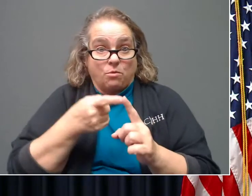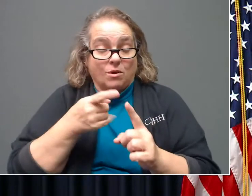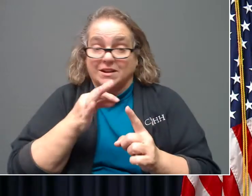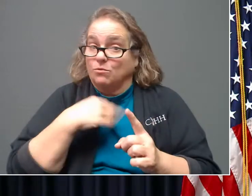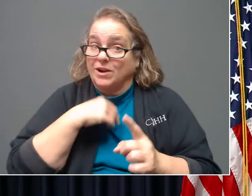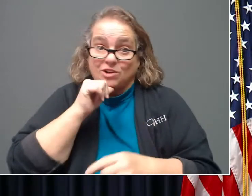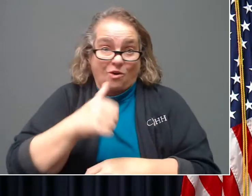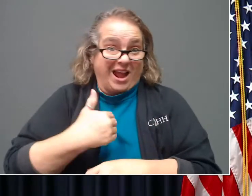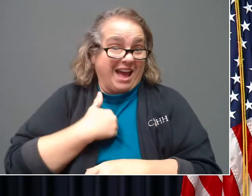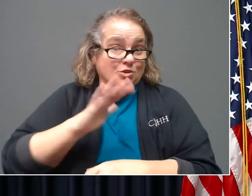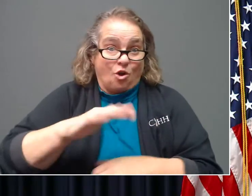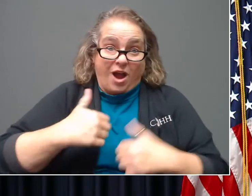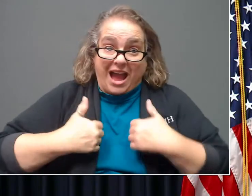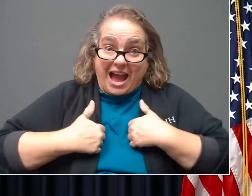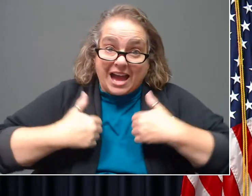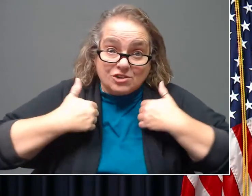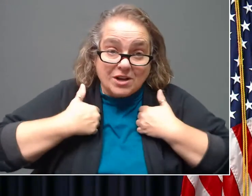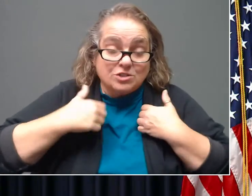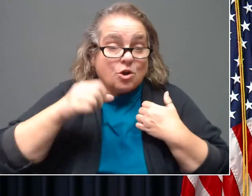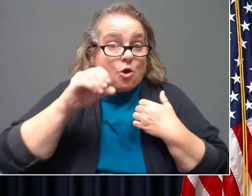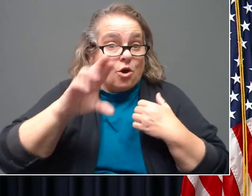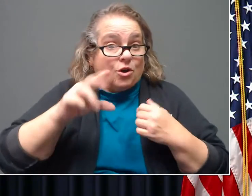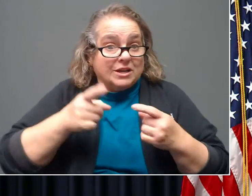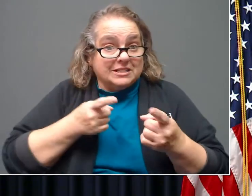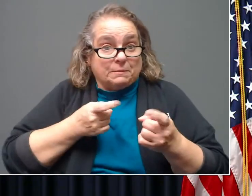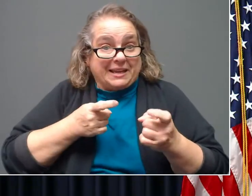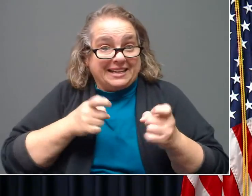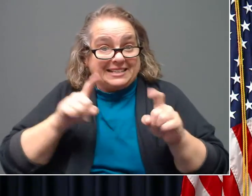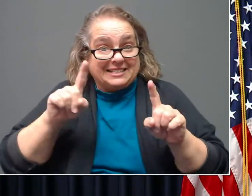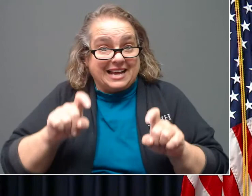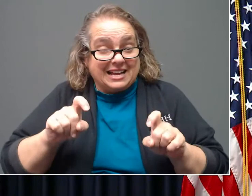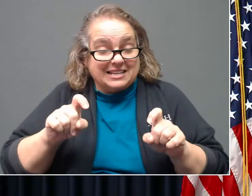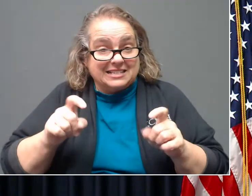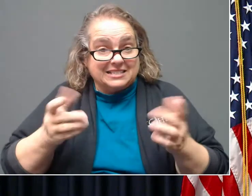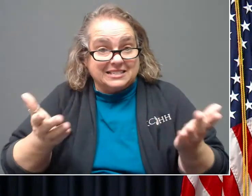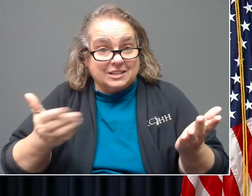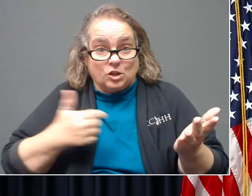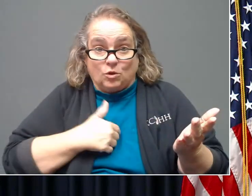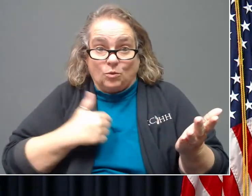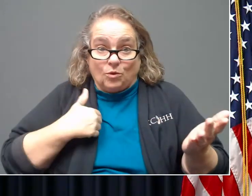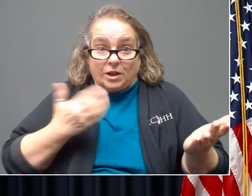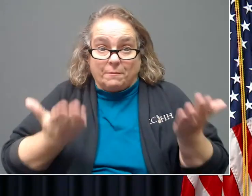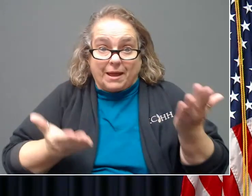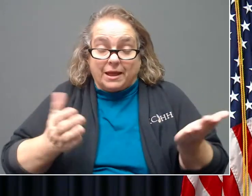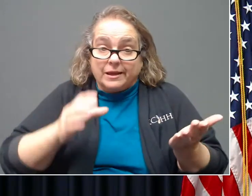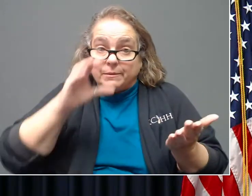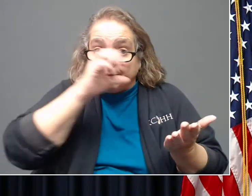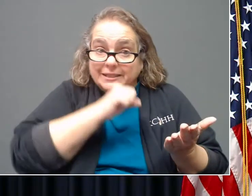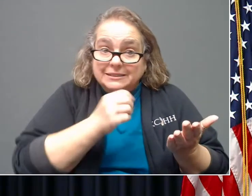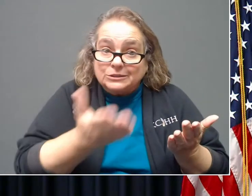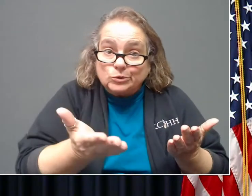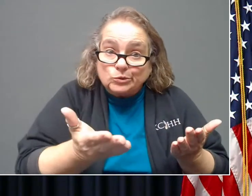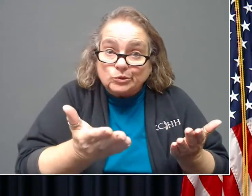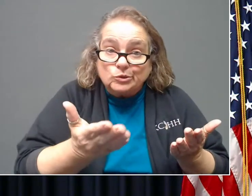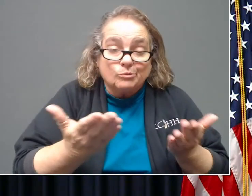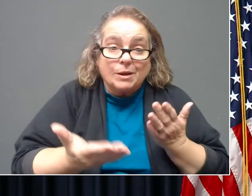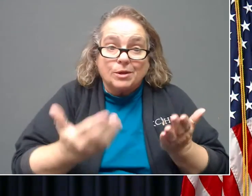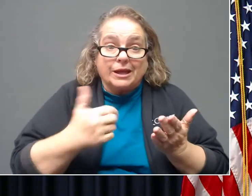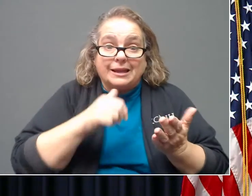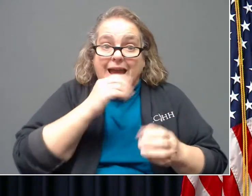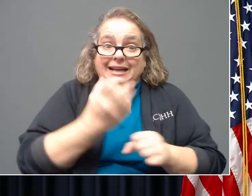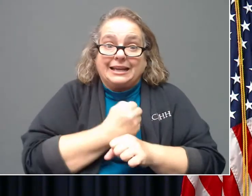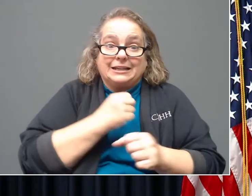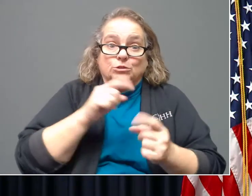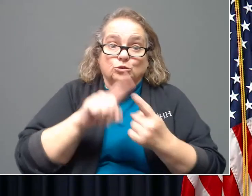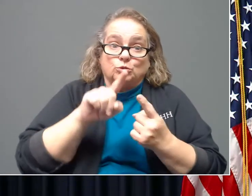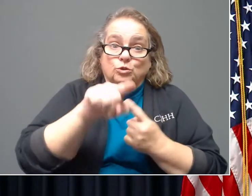have it, if we haven't had the speed test, we might not ultimately get it to you because it hasn't been